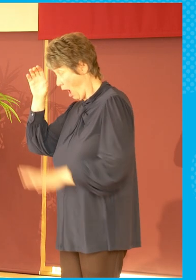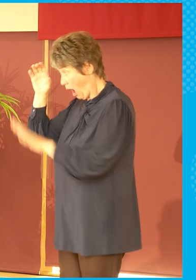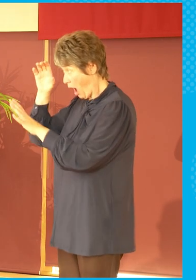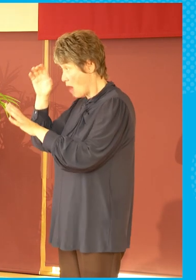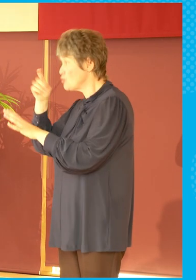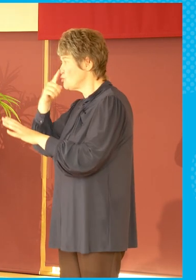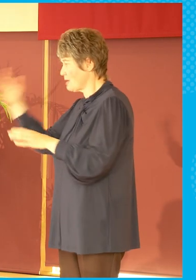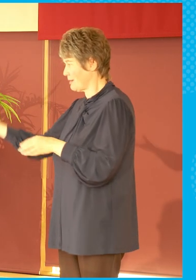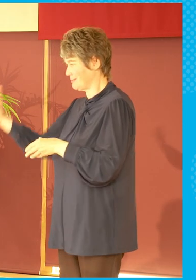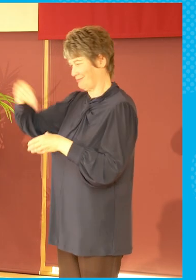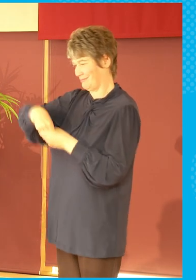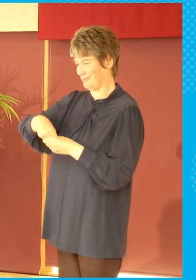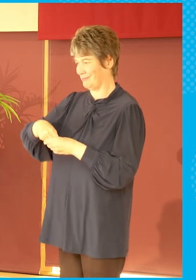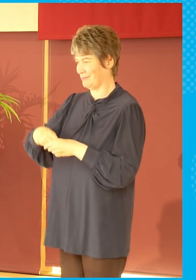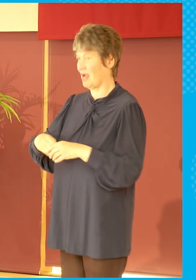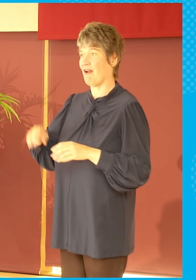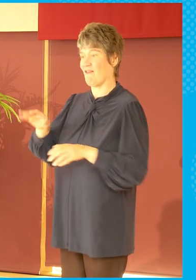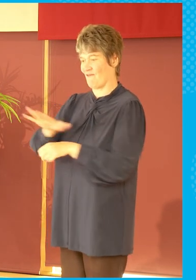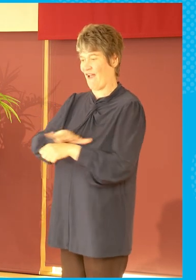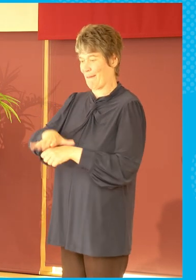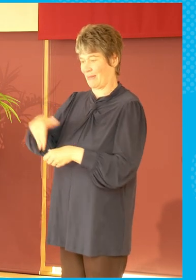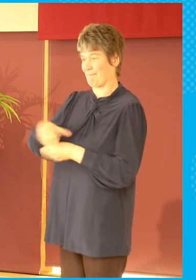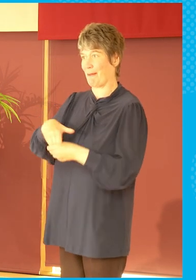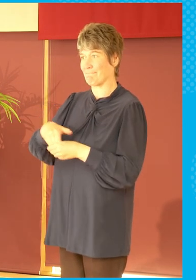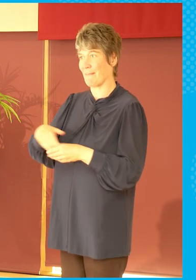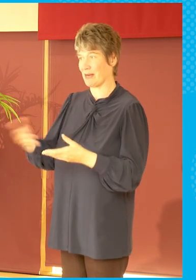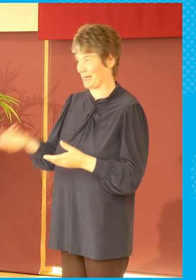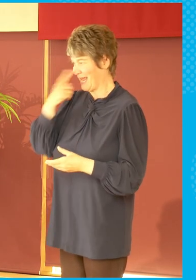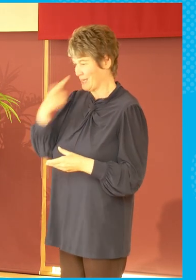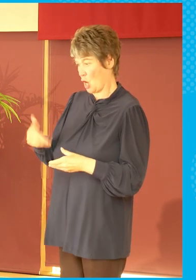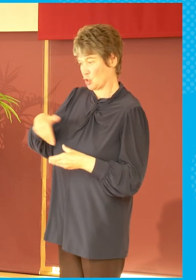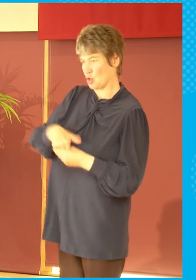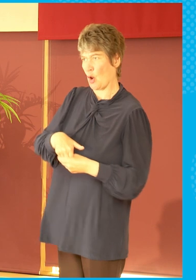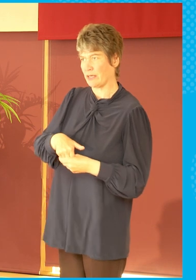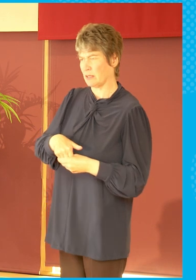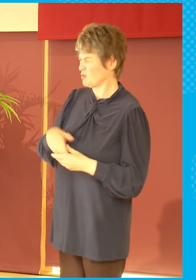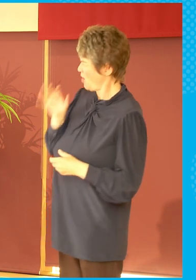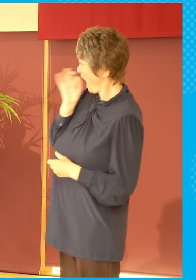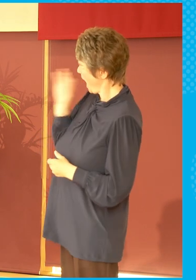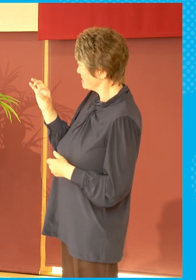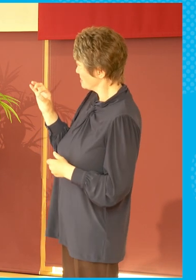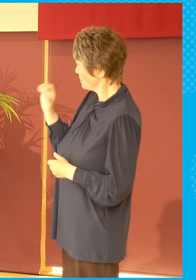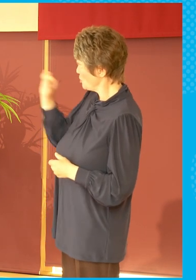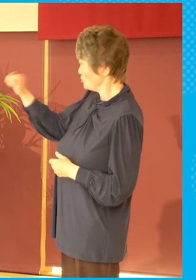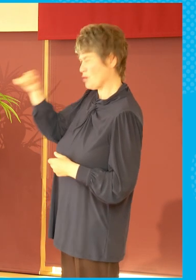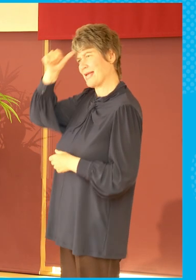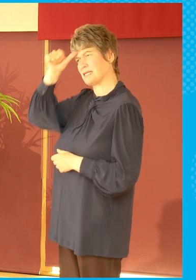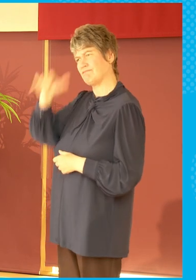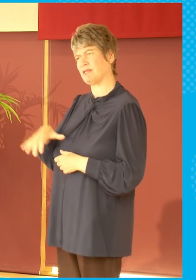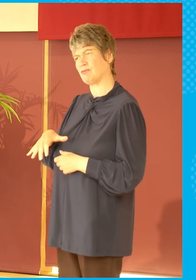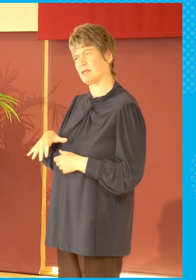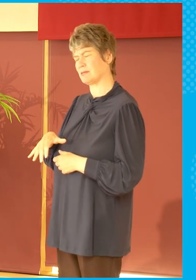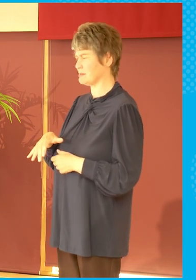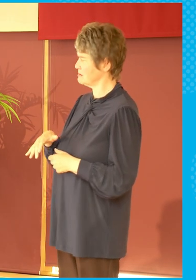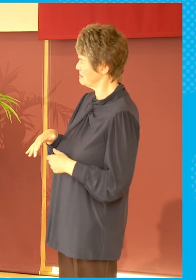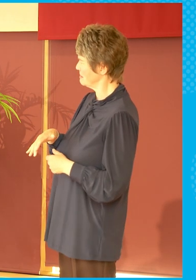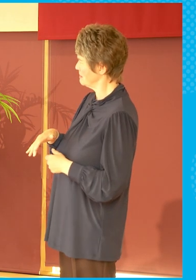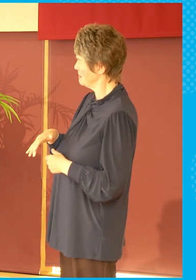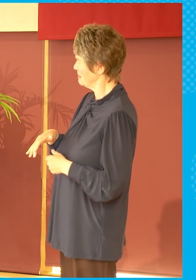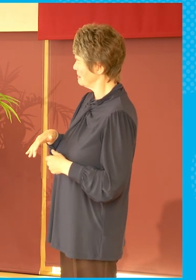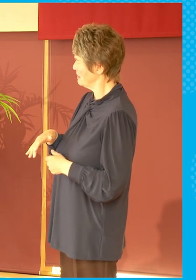what's your experience of how people respond collectively to to the the